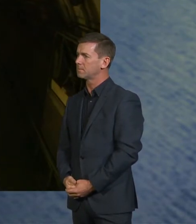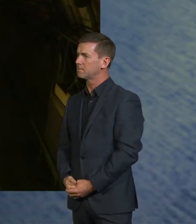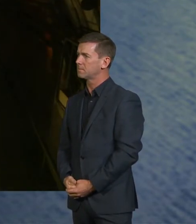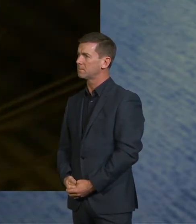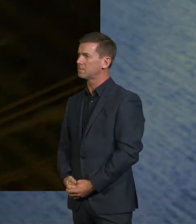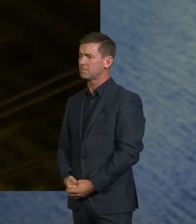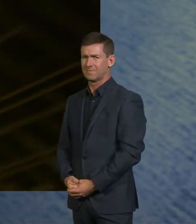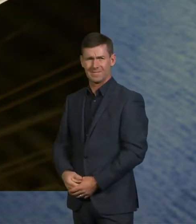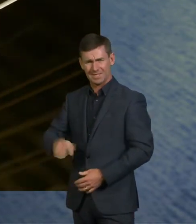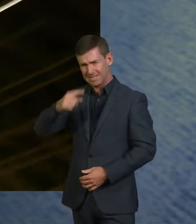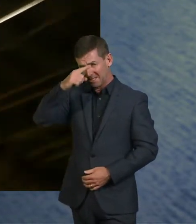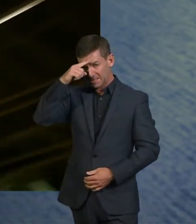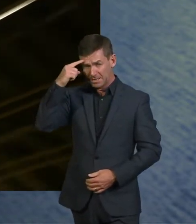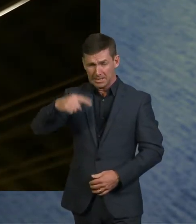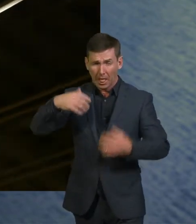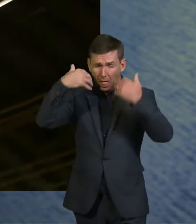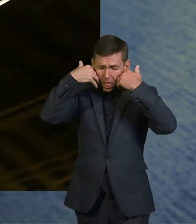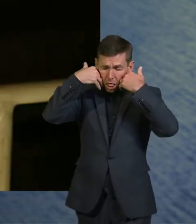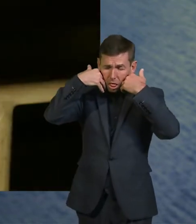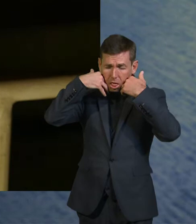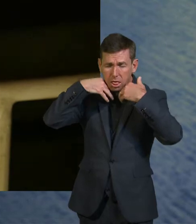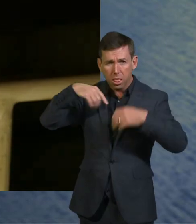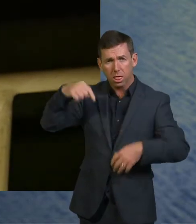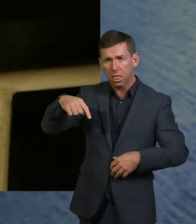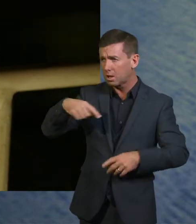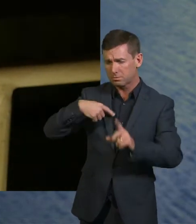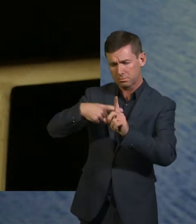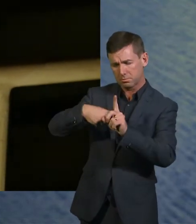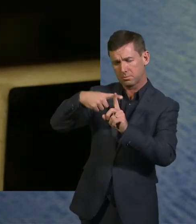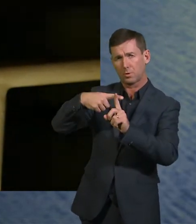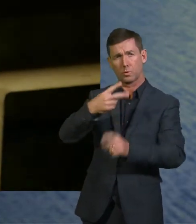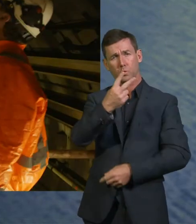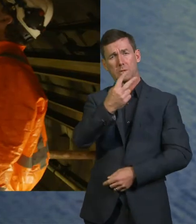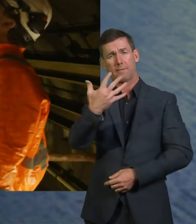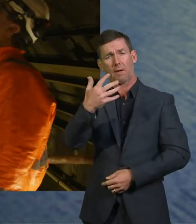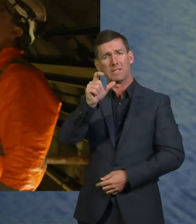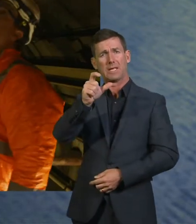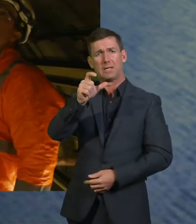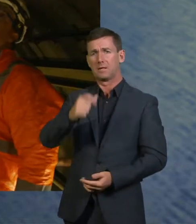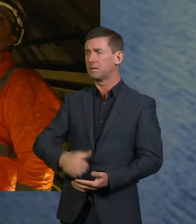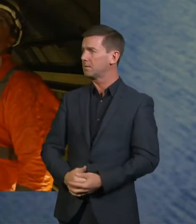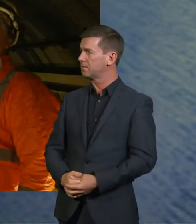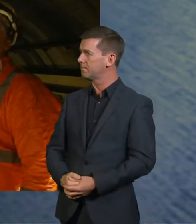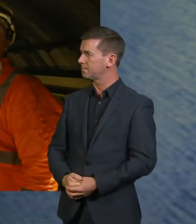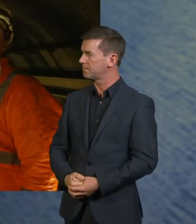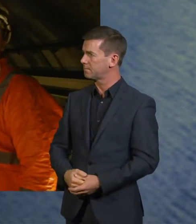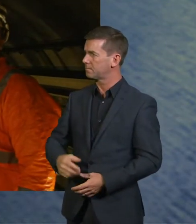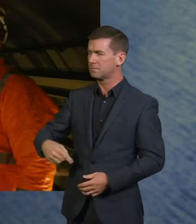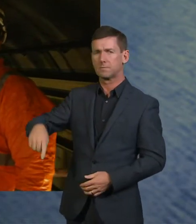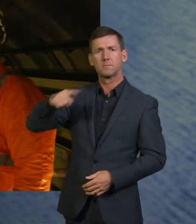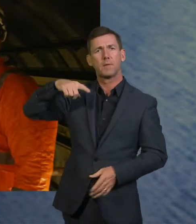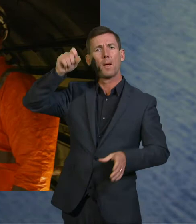It's hot and sticky down here. The temperature is about 25 degrees, and the places where seawater leaks